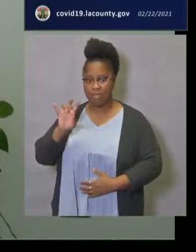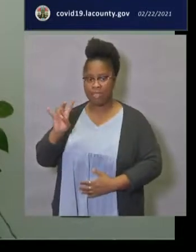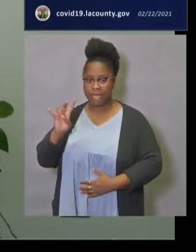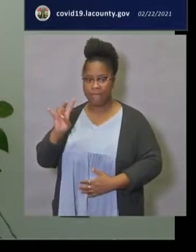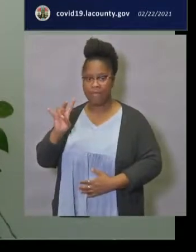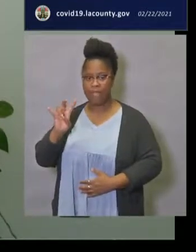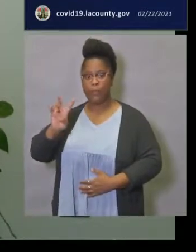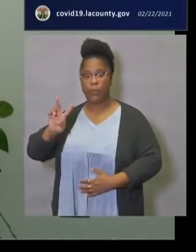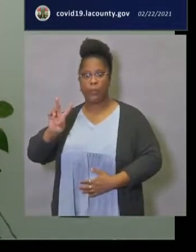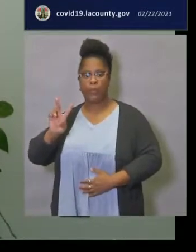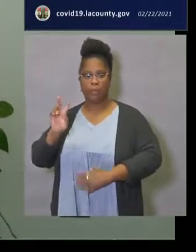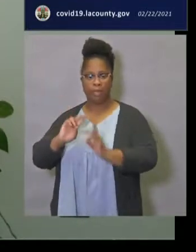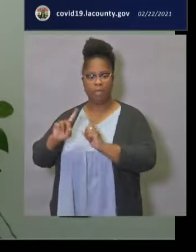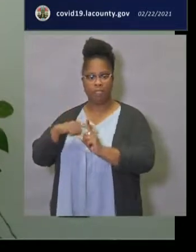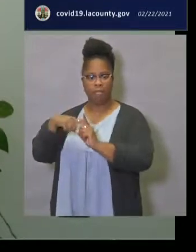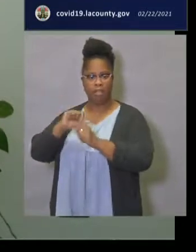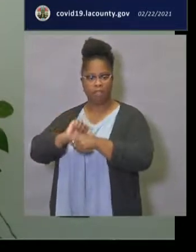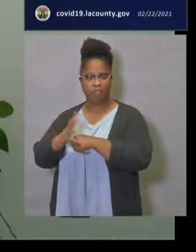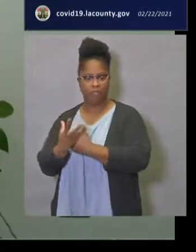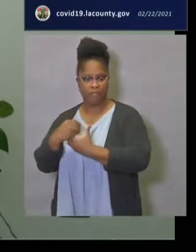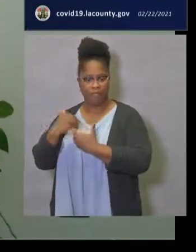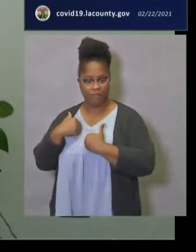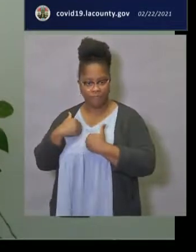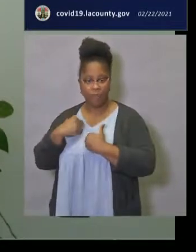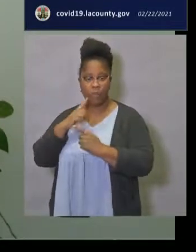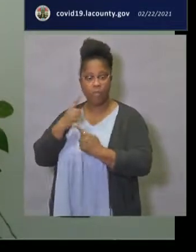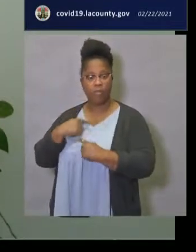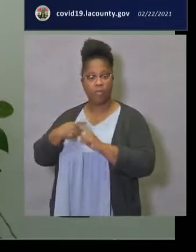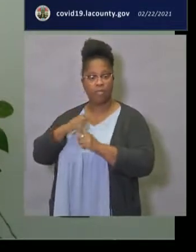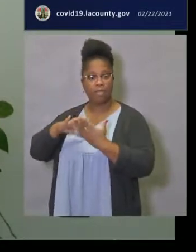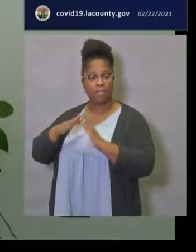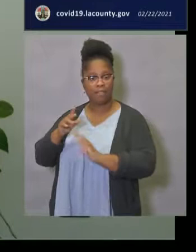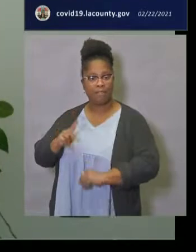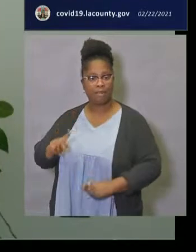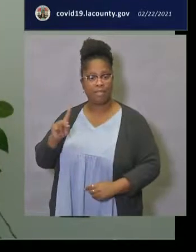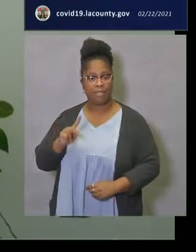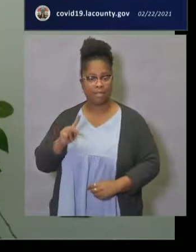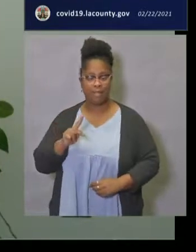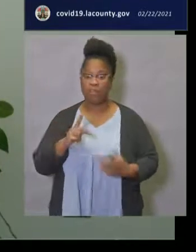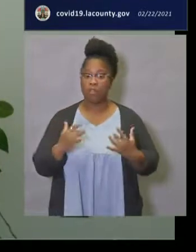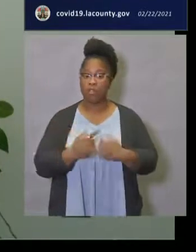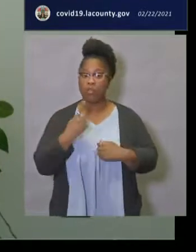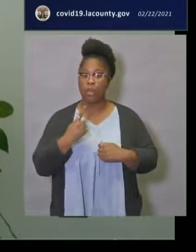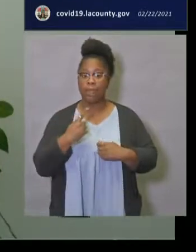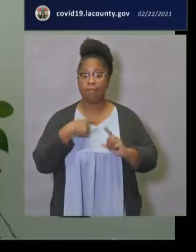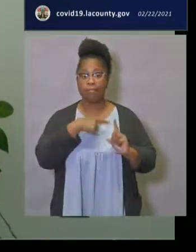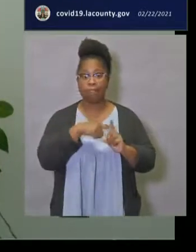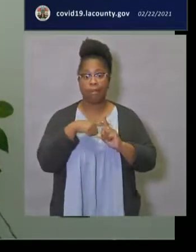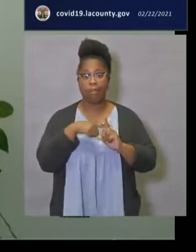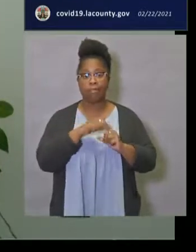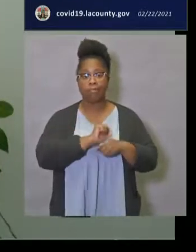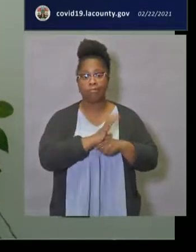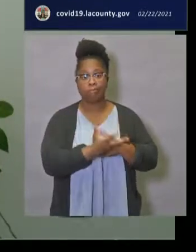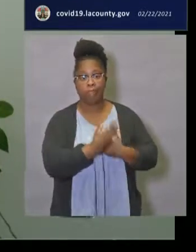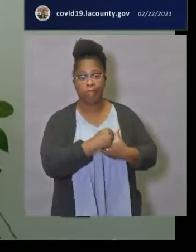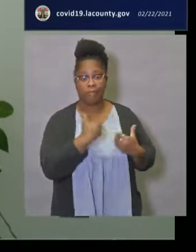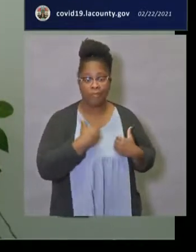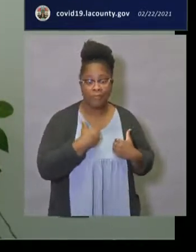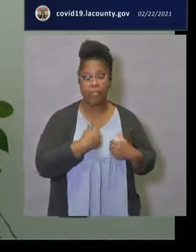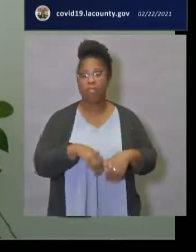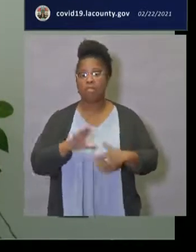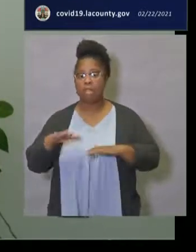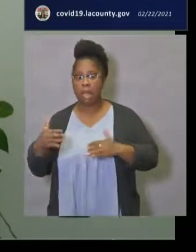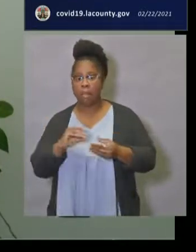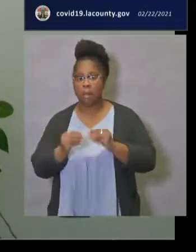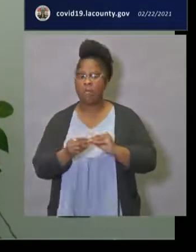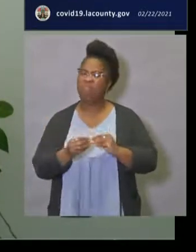10,772 cases reported by the city of Pasadena. Today's case and death numbers likely represent an undercount due to the lag